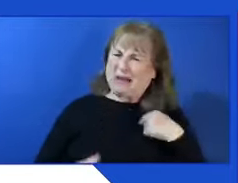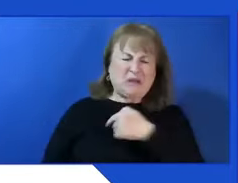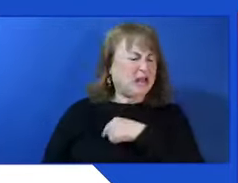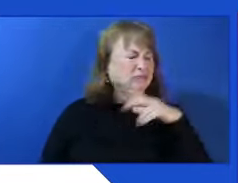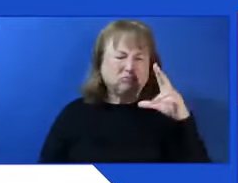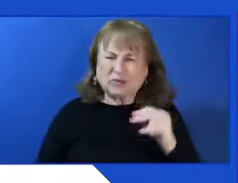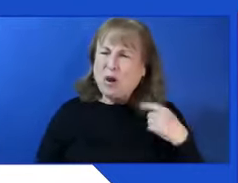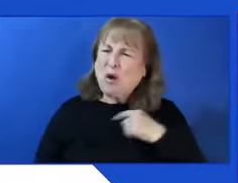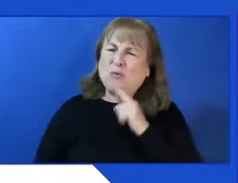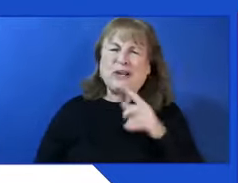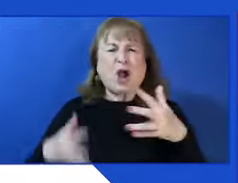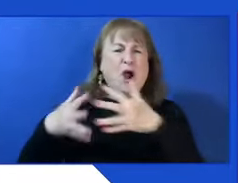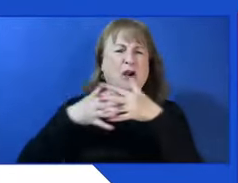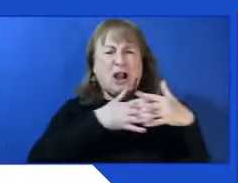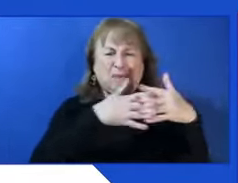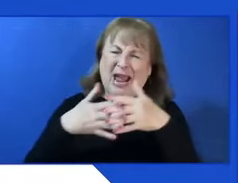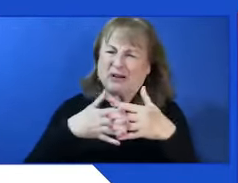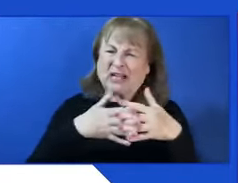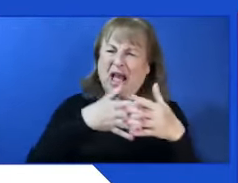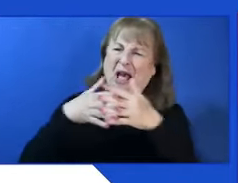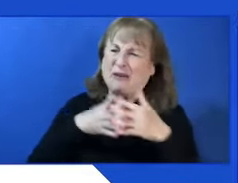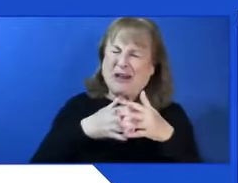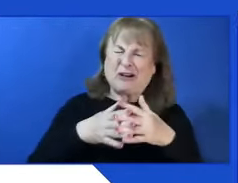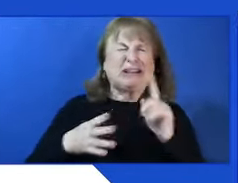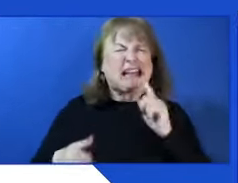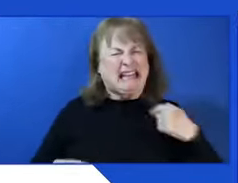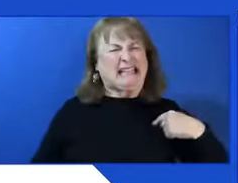are America, and America is us.